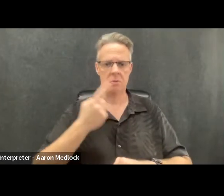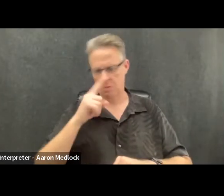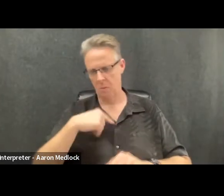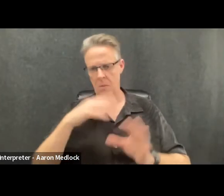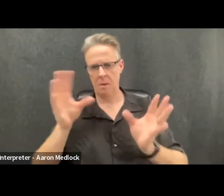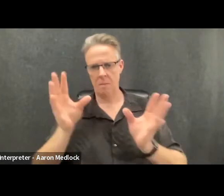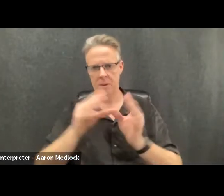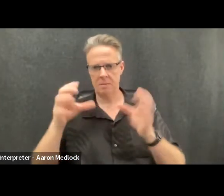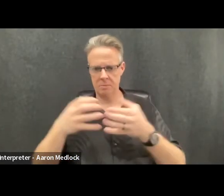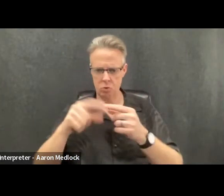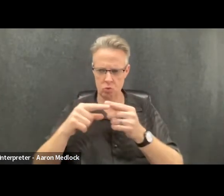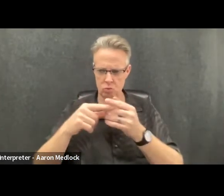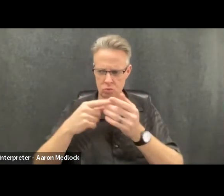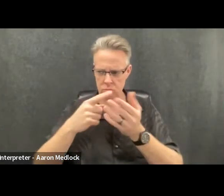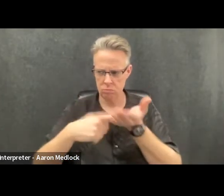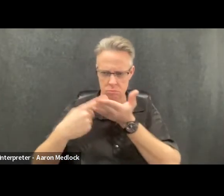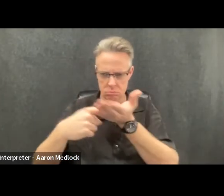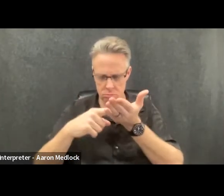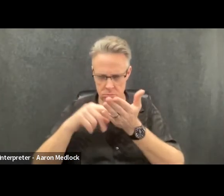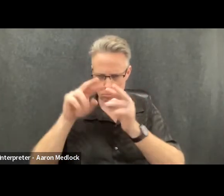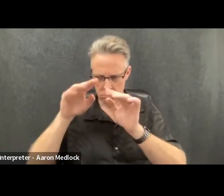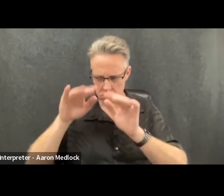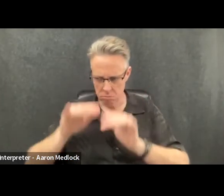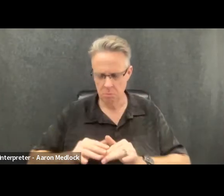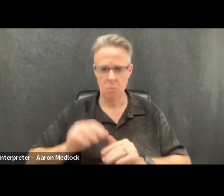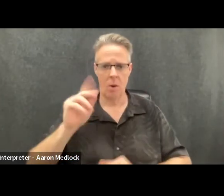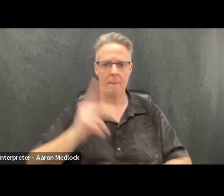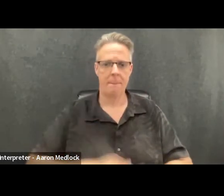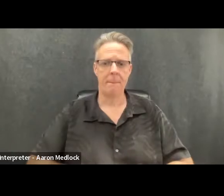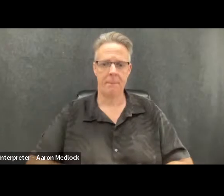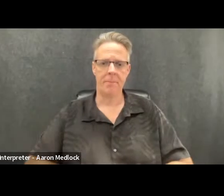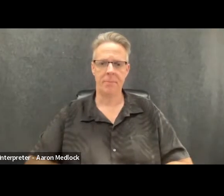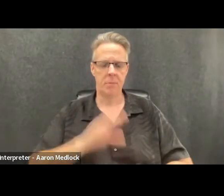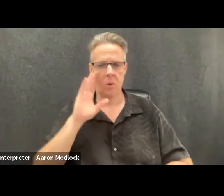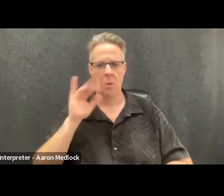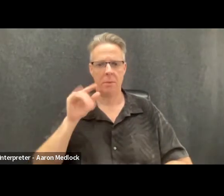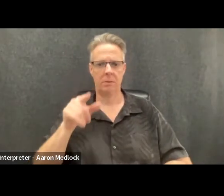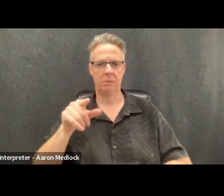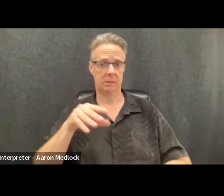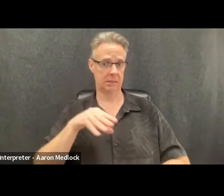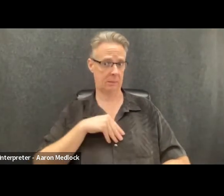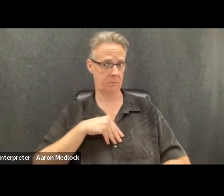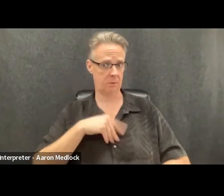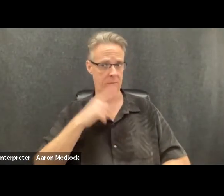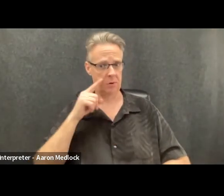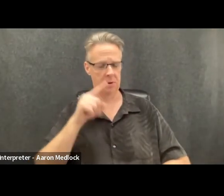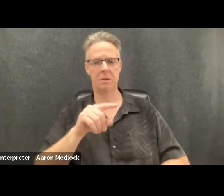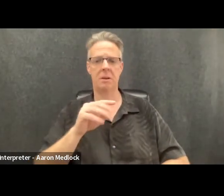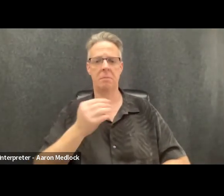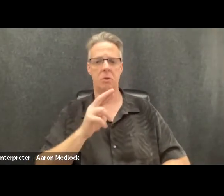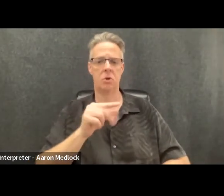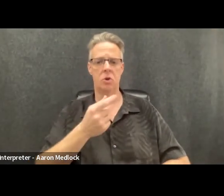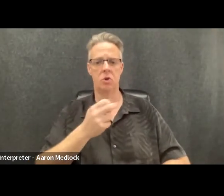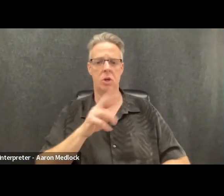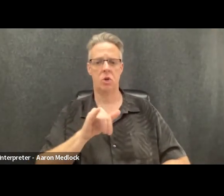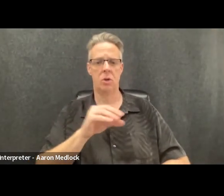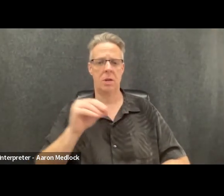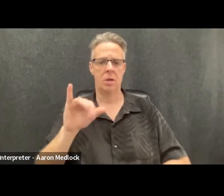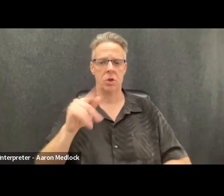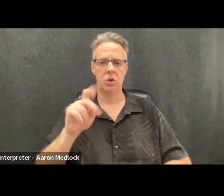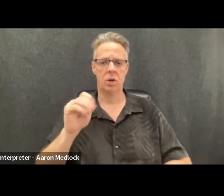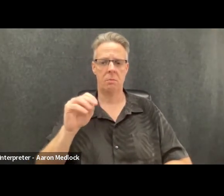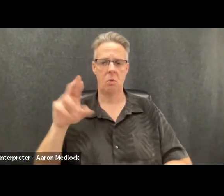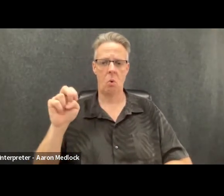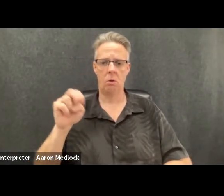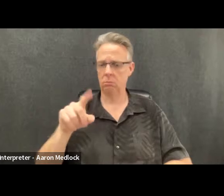go over that and the process and so forth. So I hope that's acceptable to Mr. Gentry and Mr. Jake Moore.